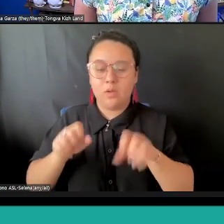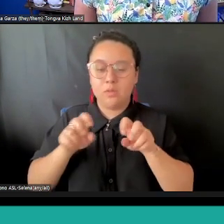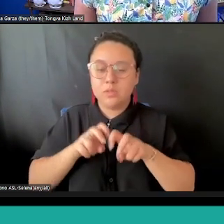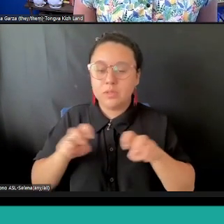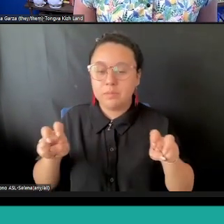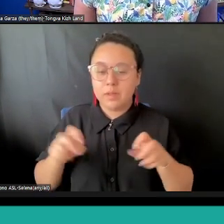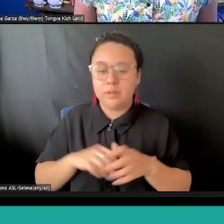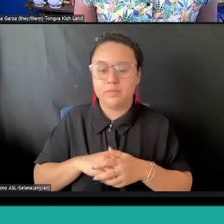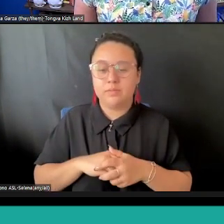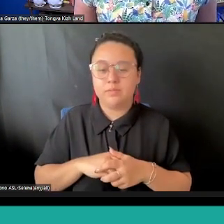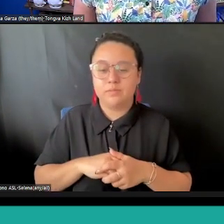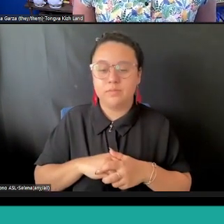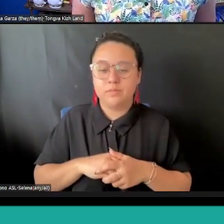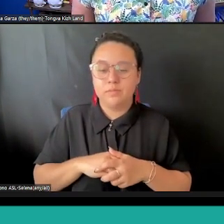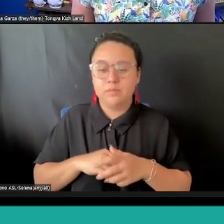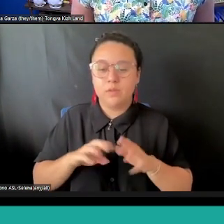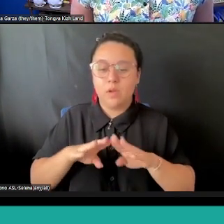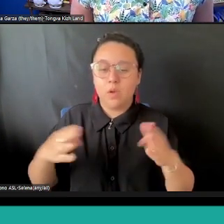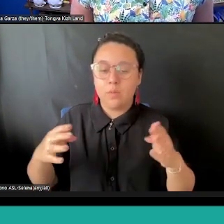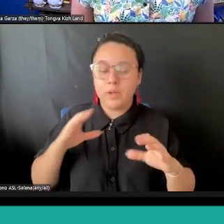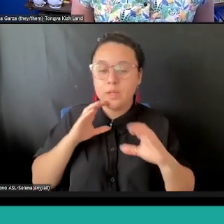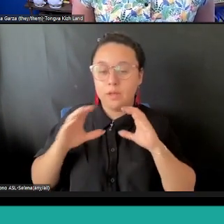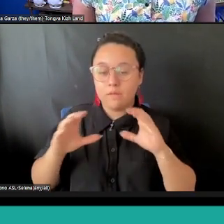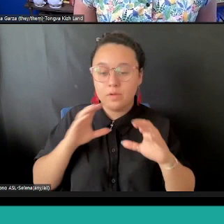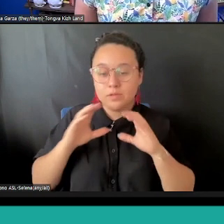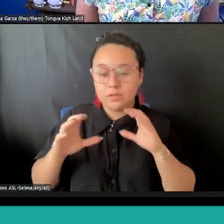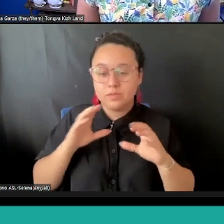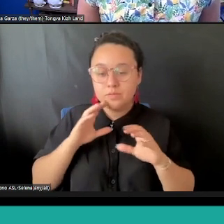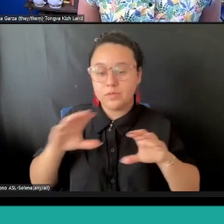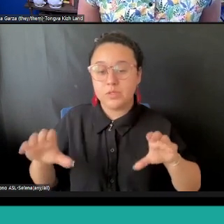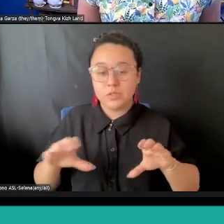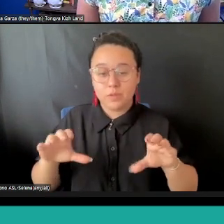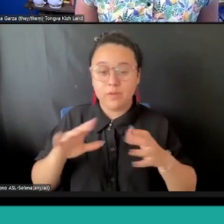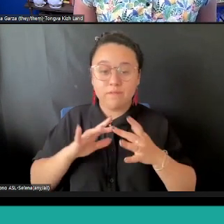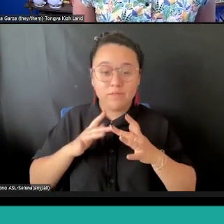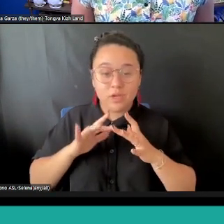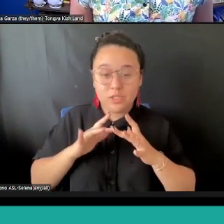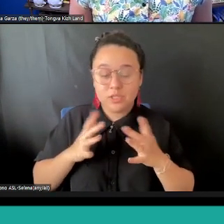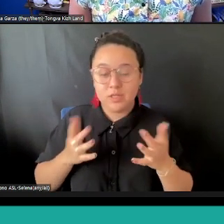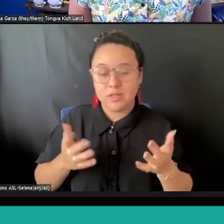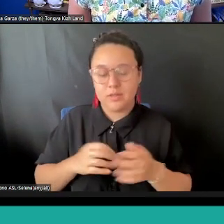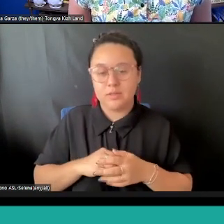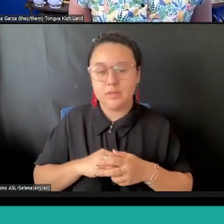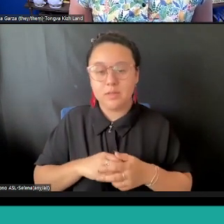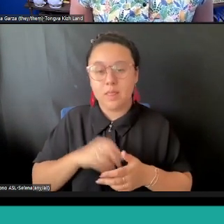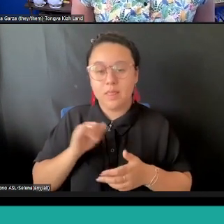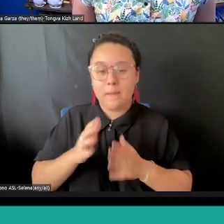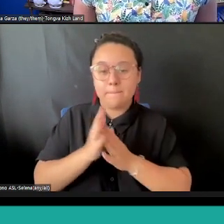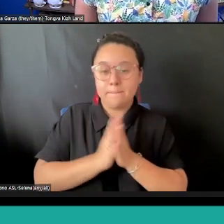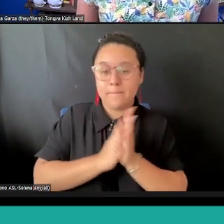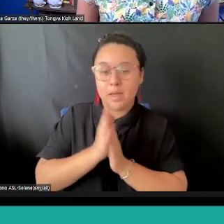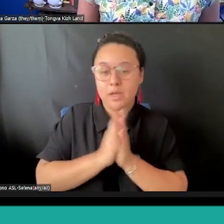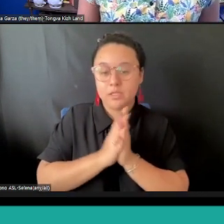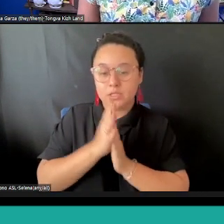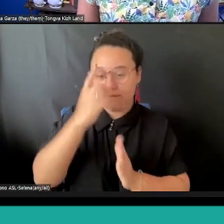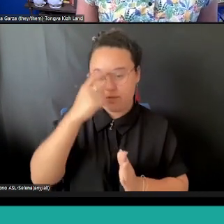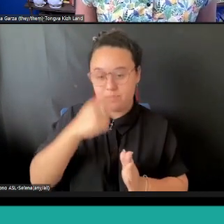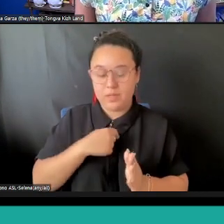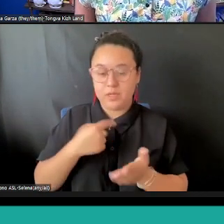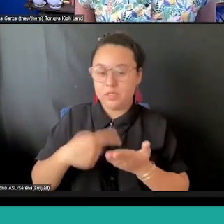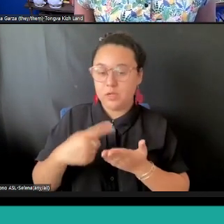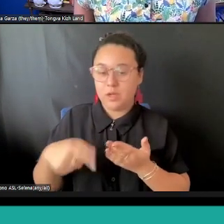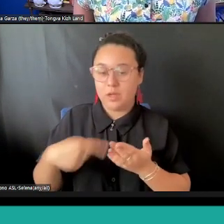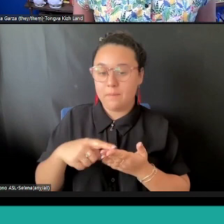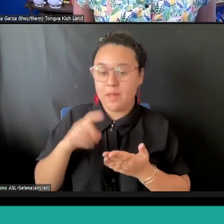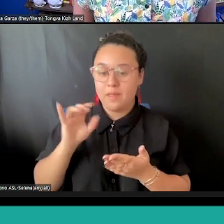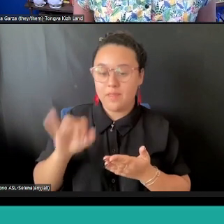to having just opening the conversation, doing things virtually. It's a passion that I have, talking about that,